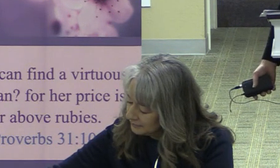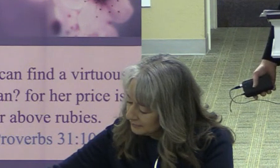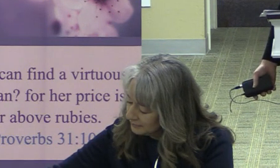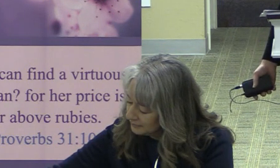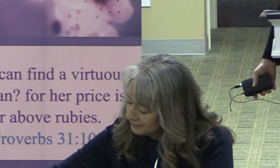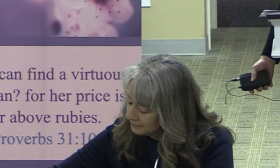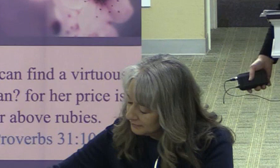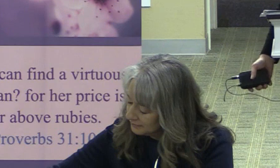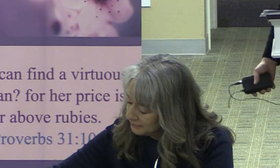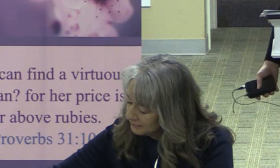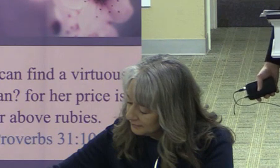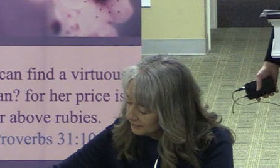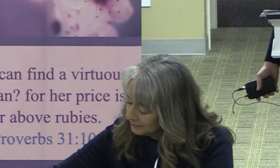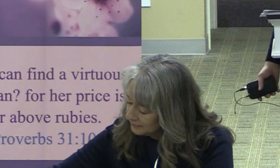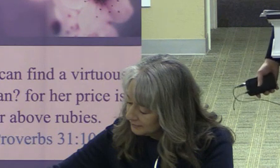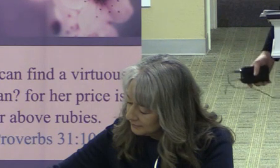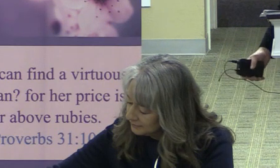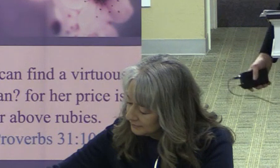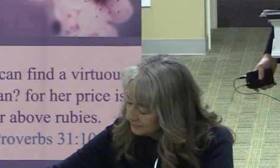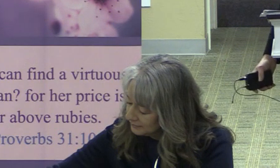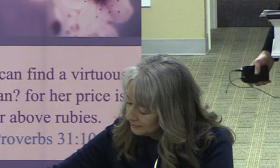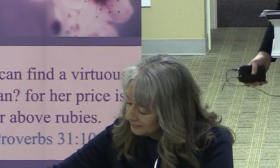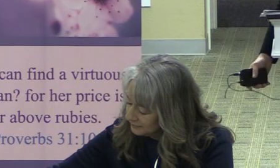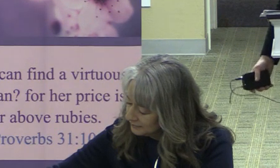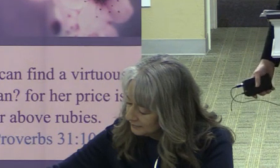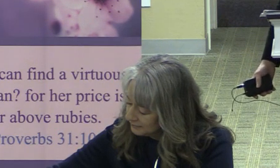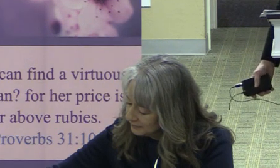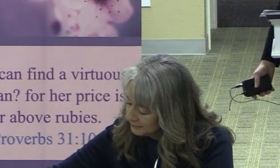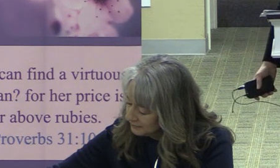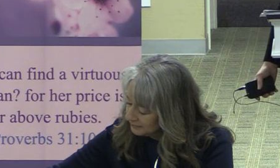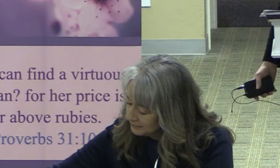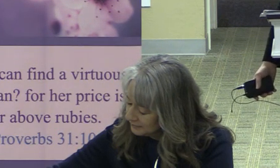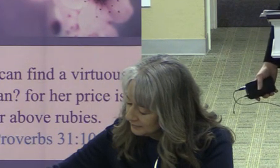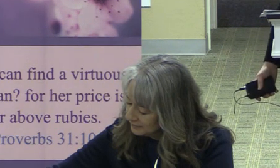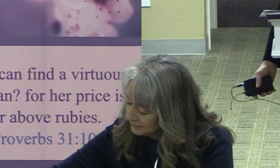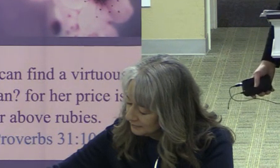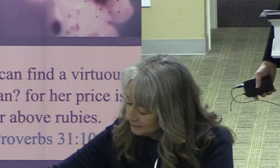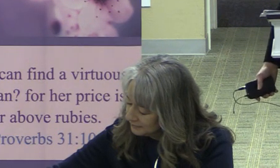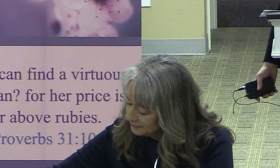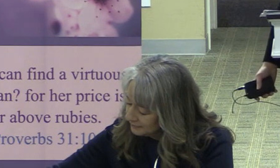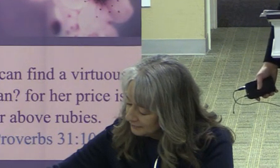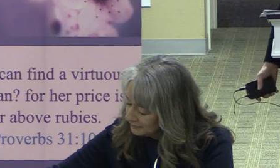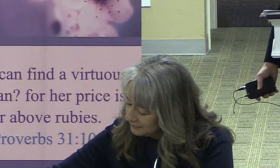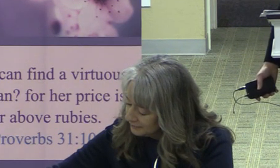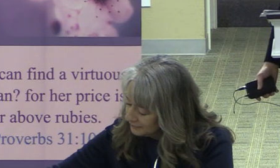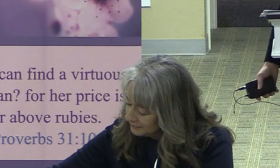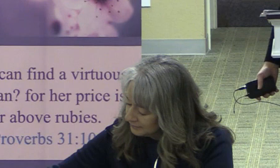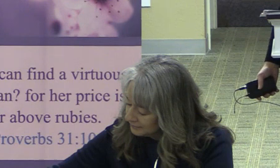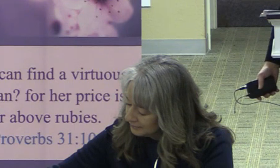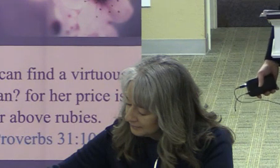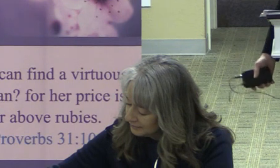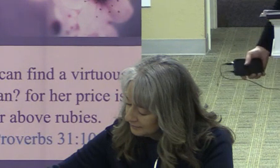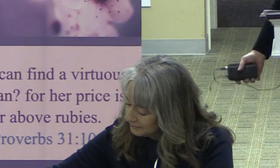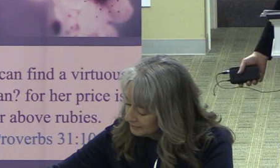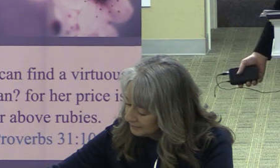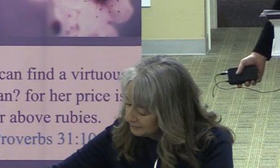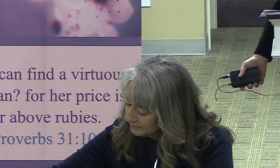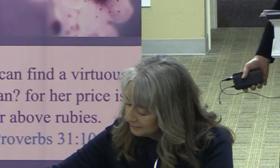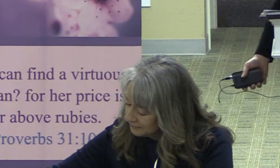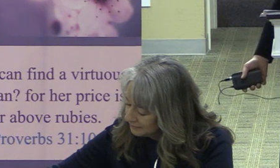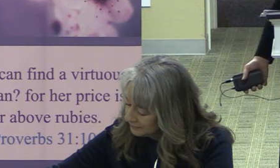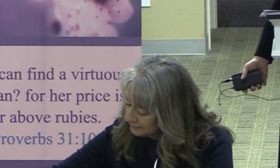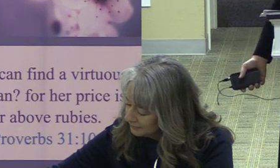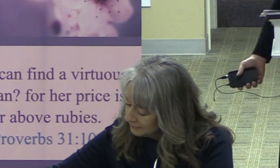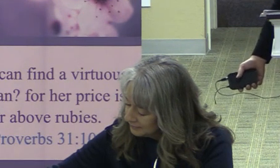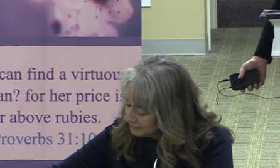with a recompense. He will come and save you. Then the eyes of the blind shall be opened, and the ears of the deaf shall be unstopped. Then shall